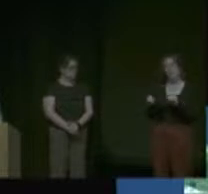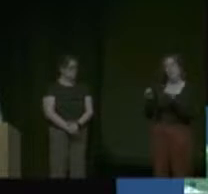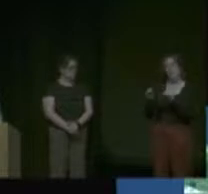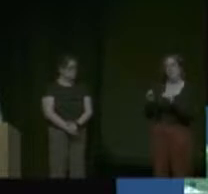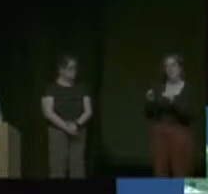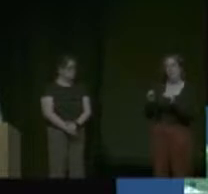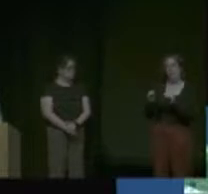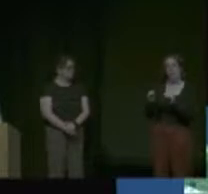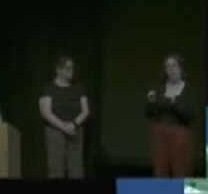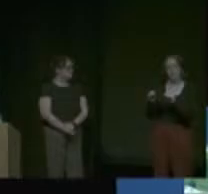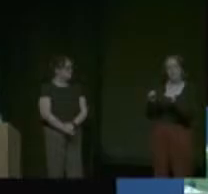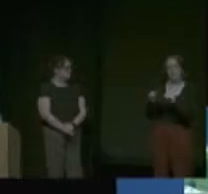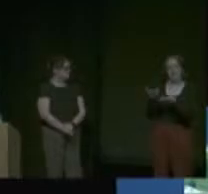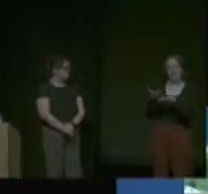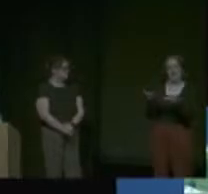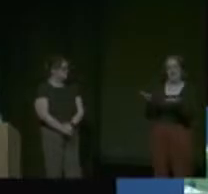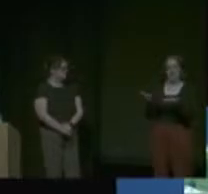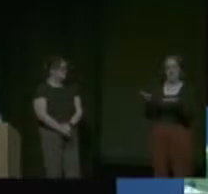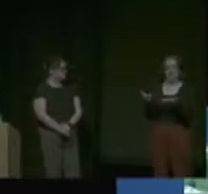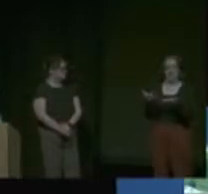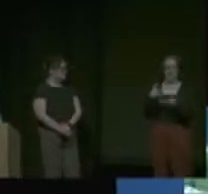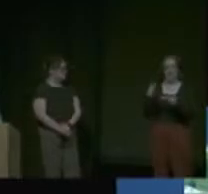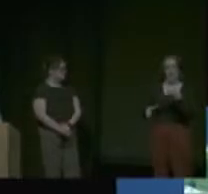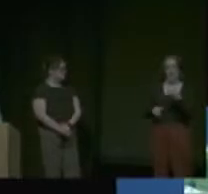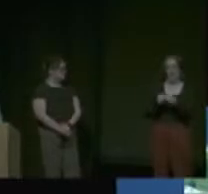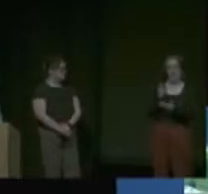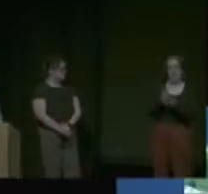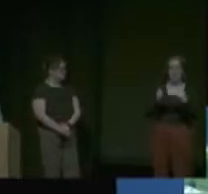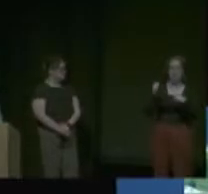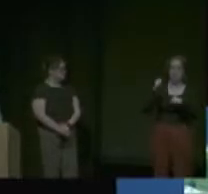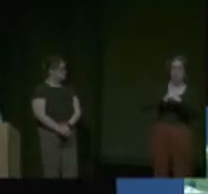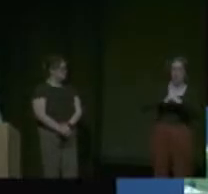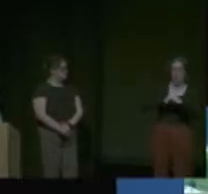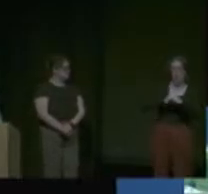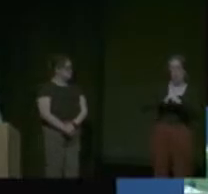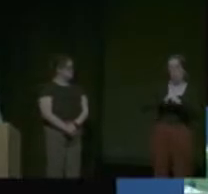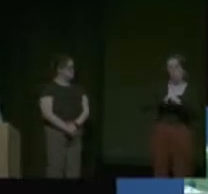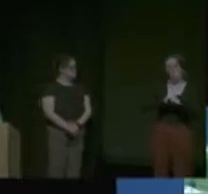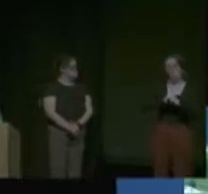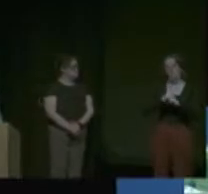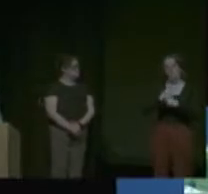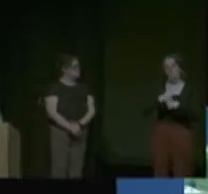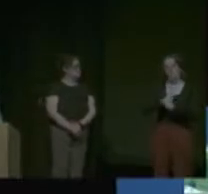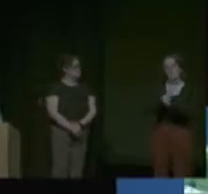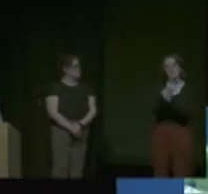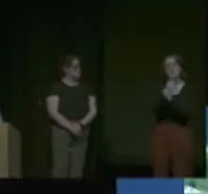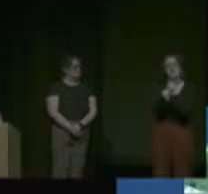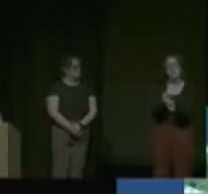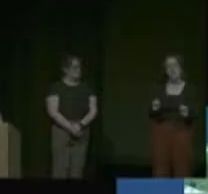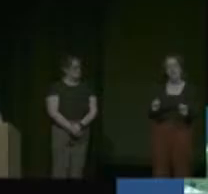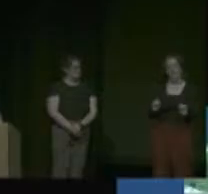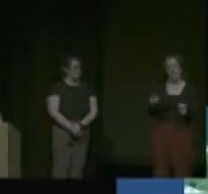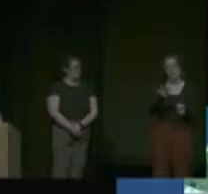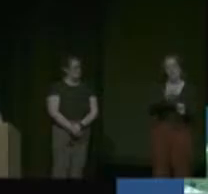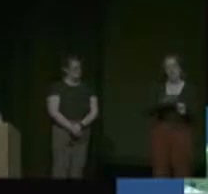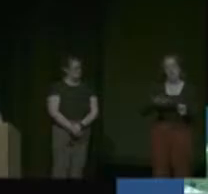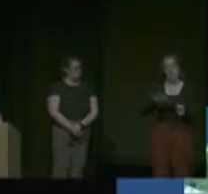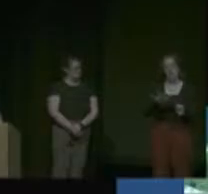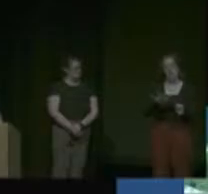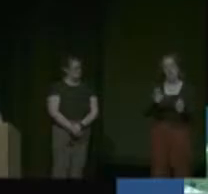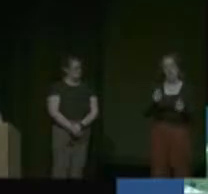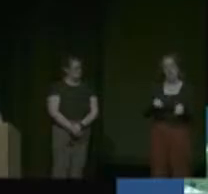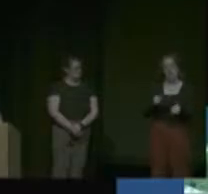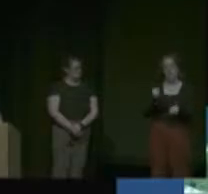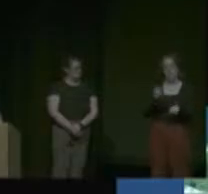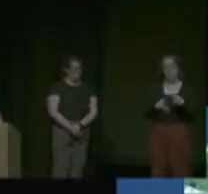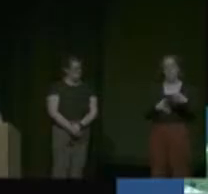wall, and we graded back the site and added some stone to make that a safe laydown and staging area